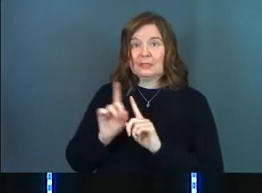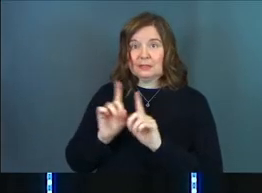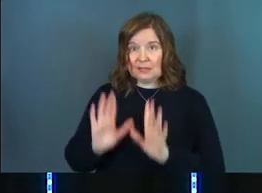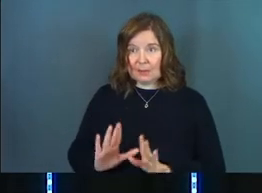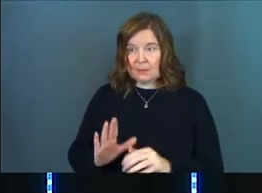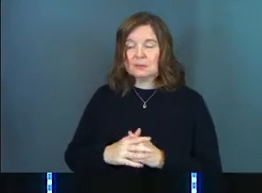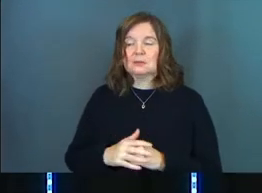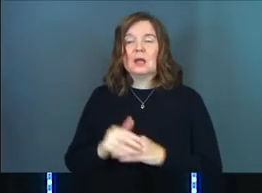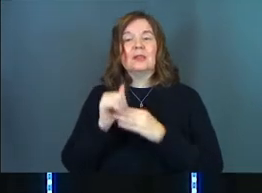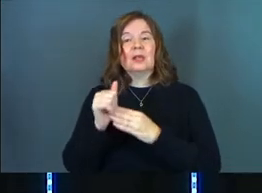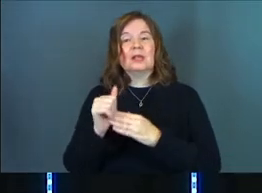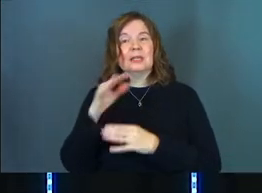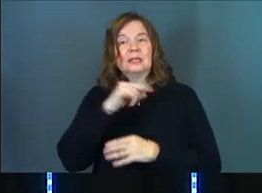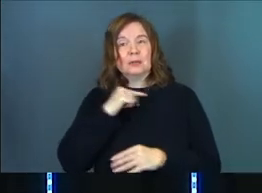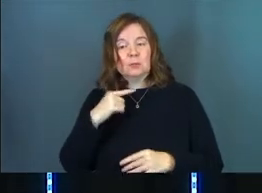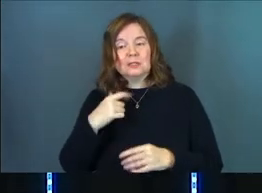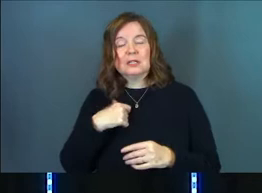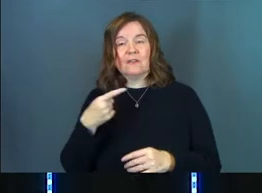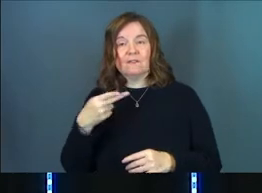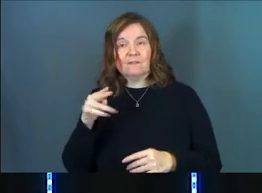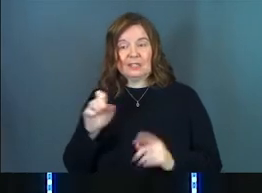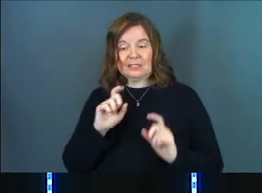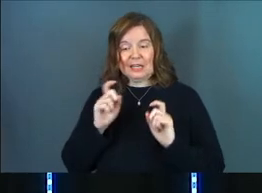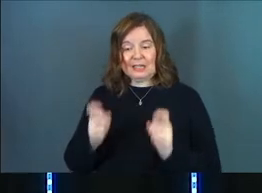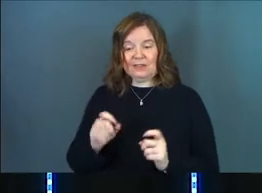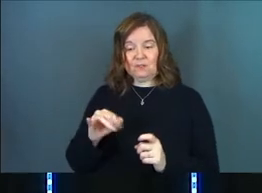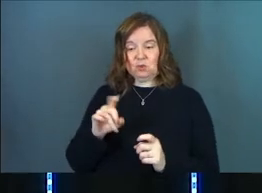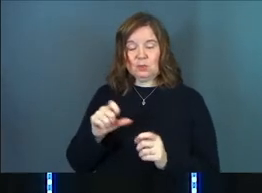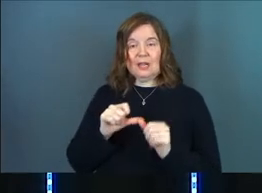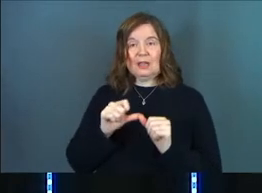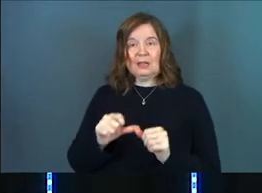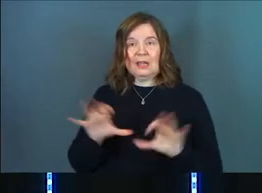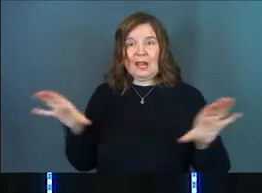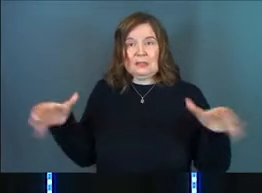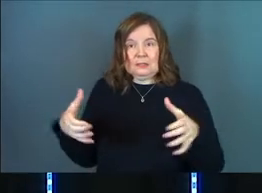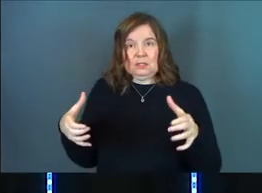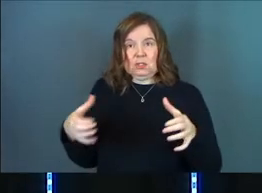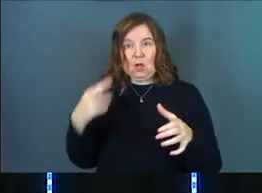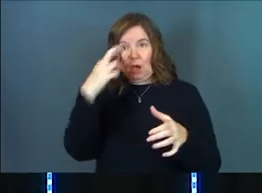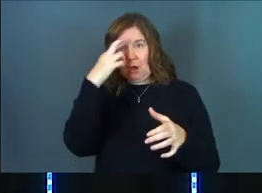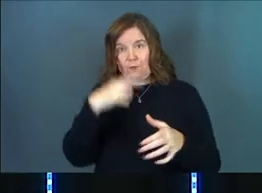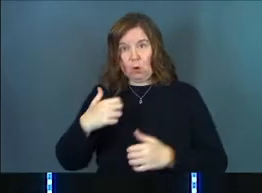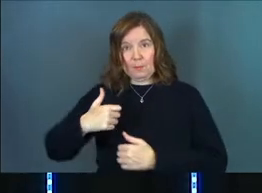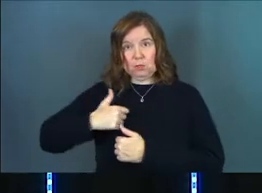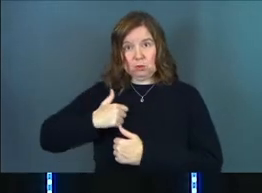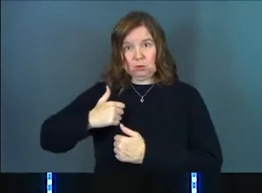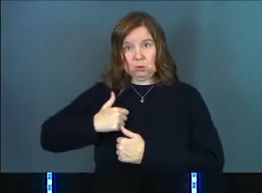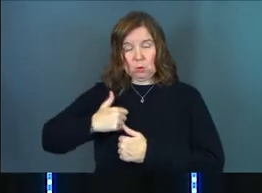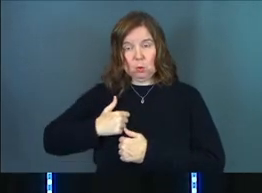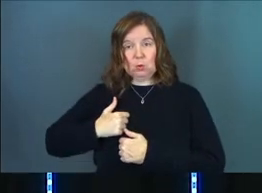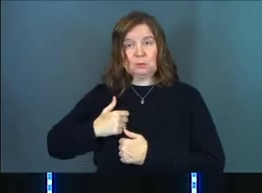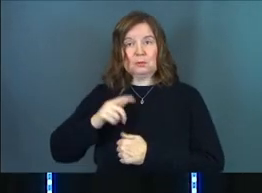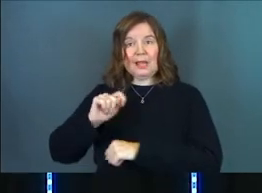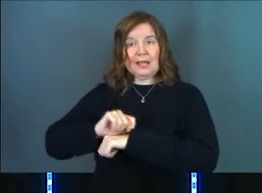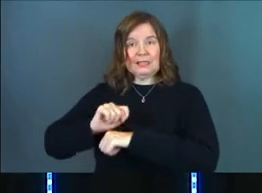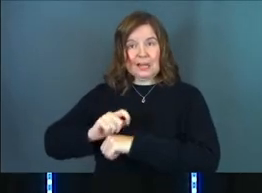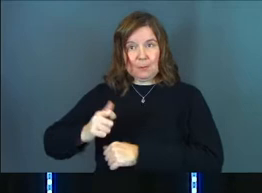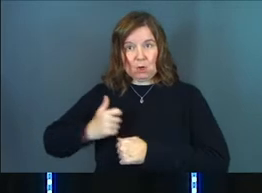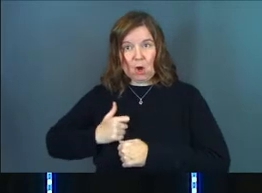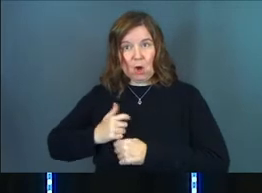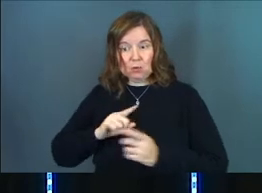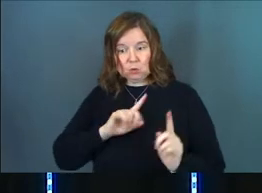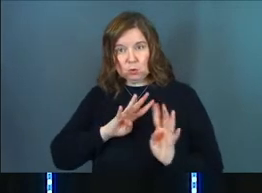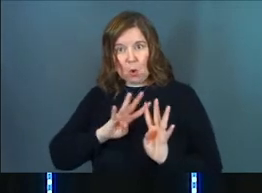disciples. And the leading priests and Pharisees had given Judas a contingent of Roman soldiers and temple guards to accompany him. Now